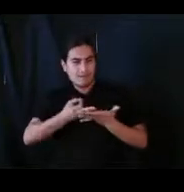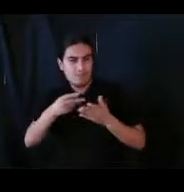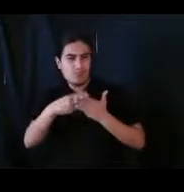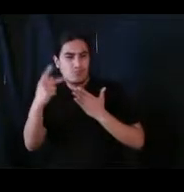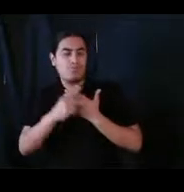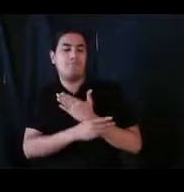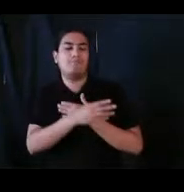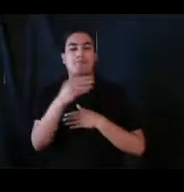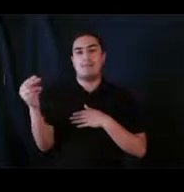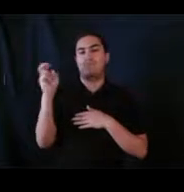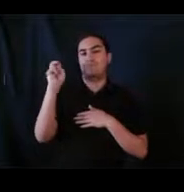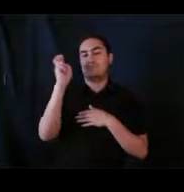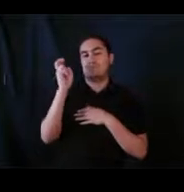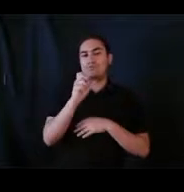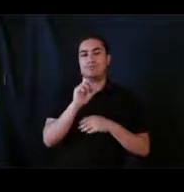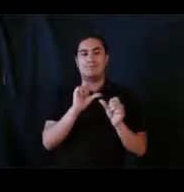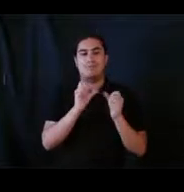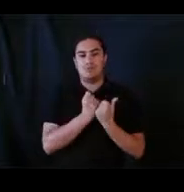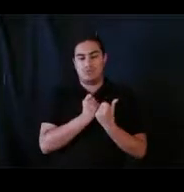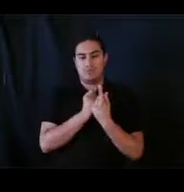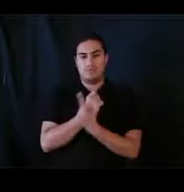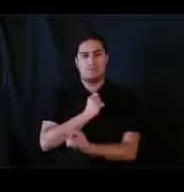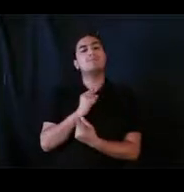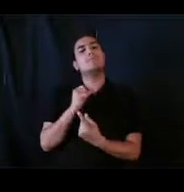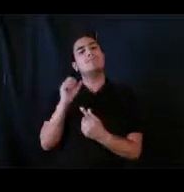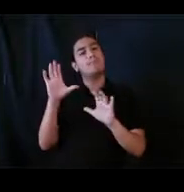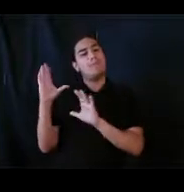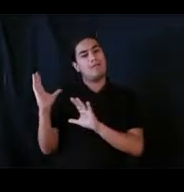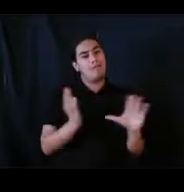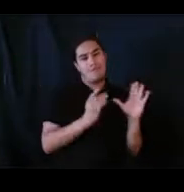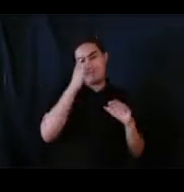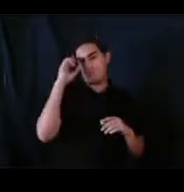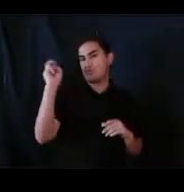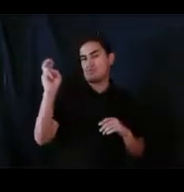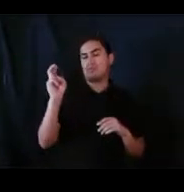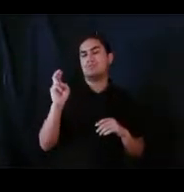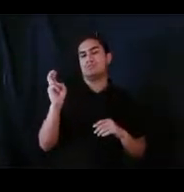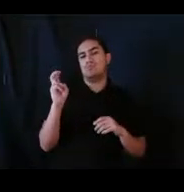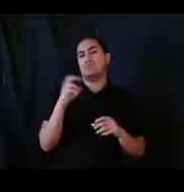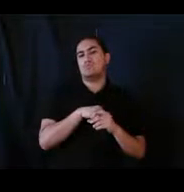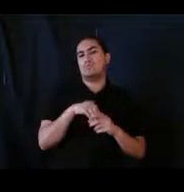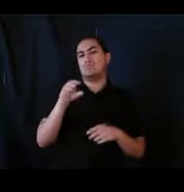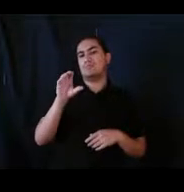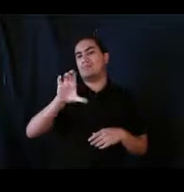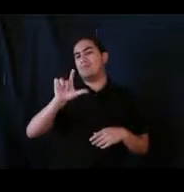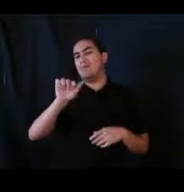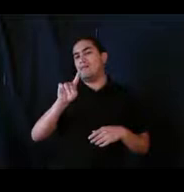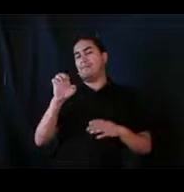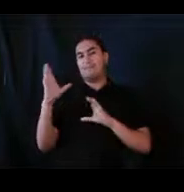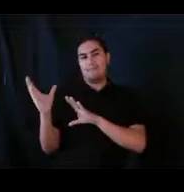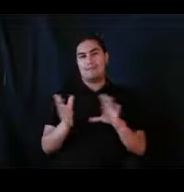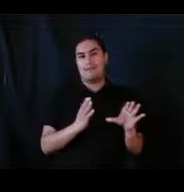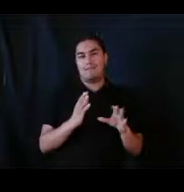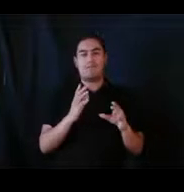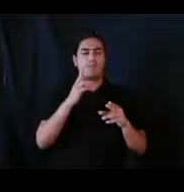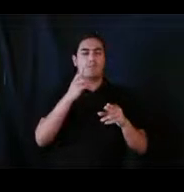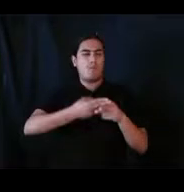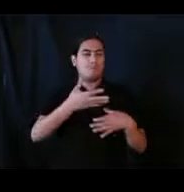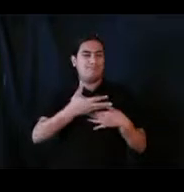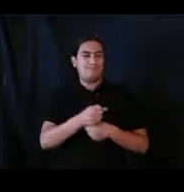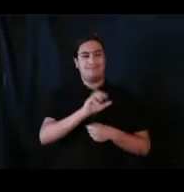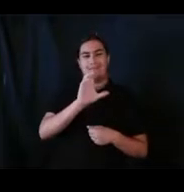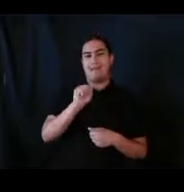transportation agency's climate action for action plan for transportation and infrastructure and otherwise known as capti and